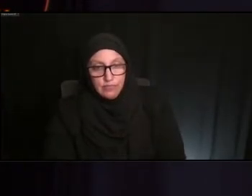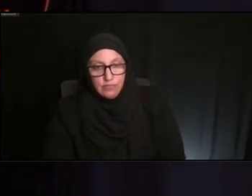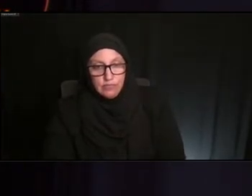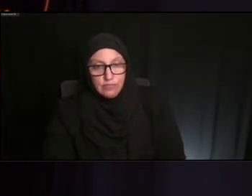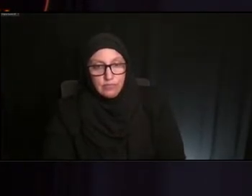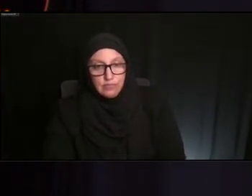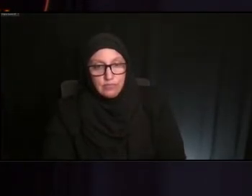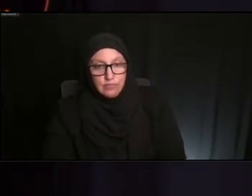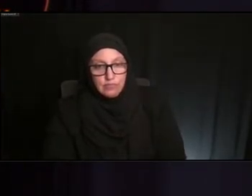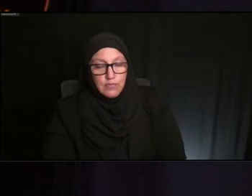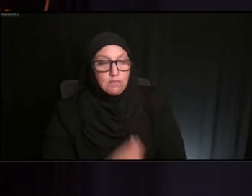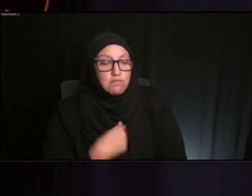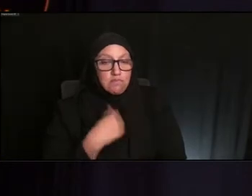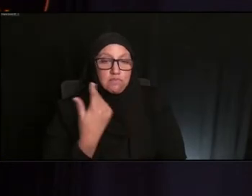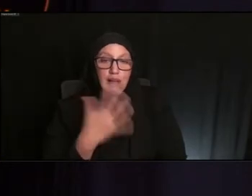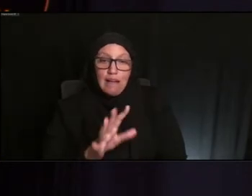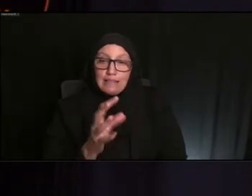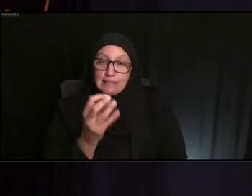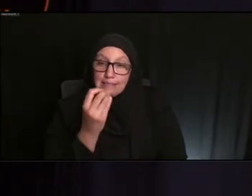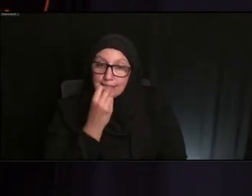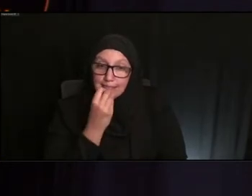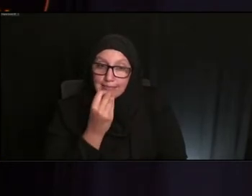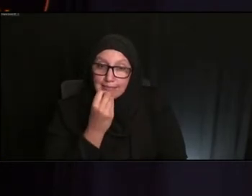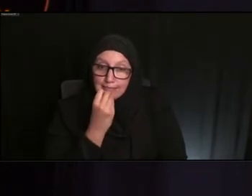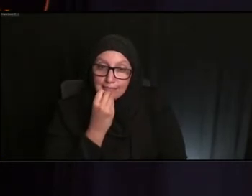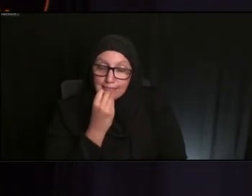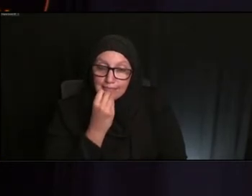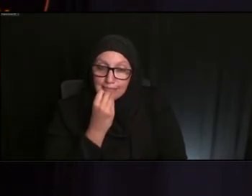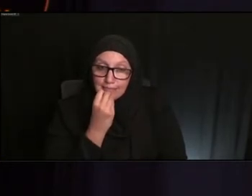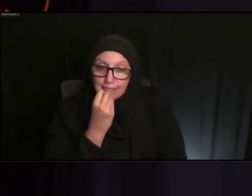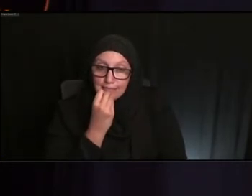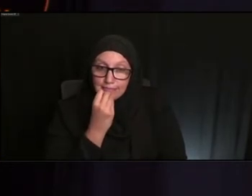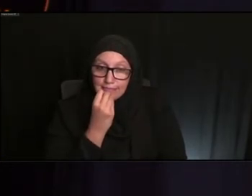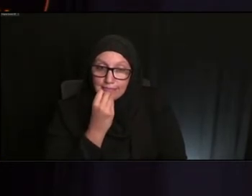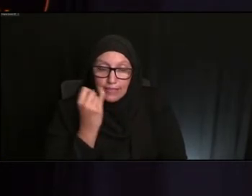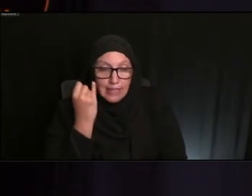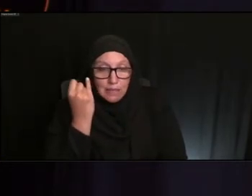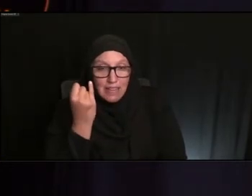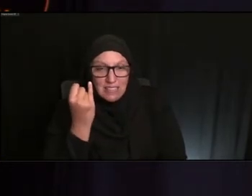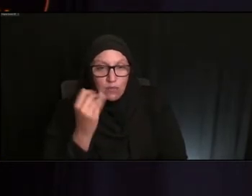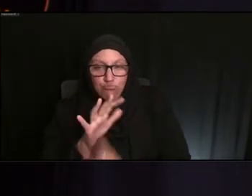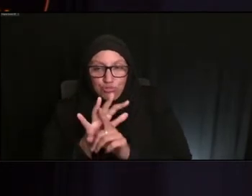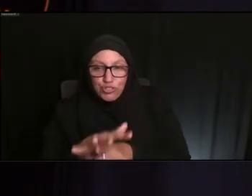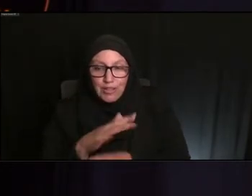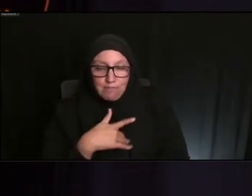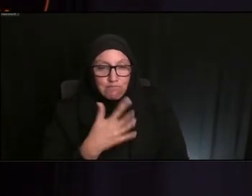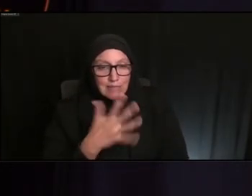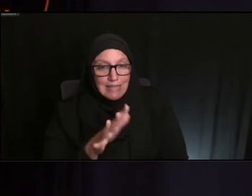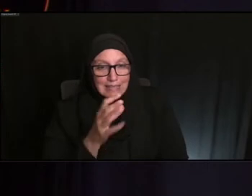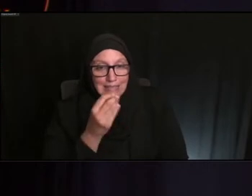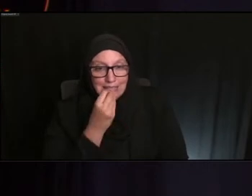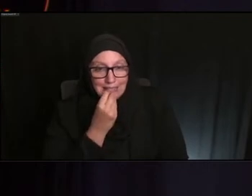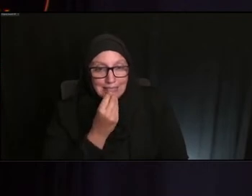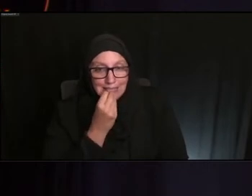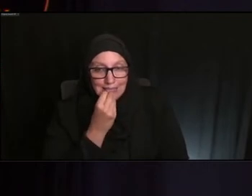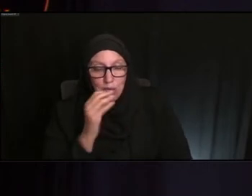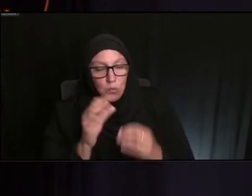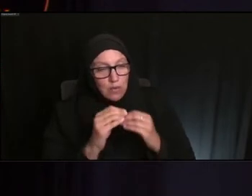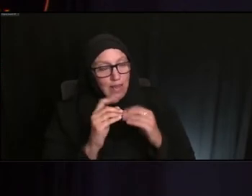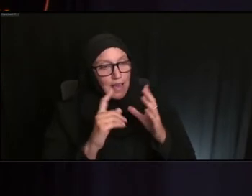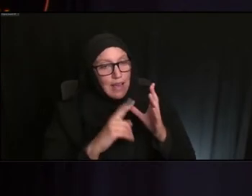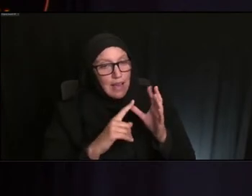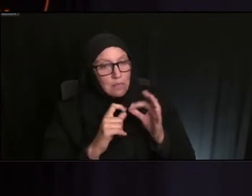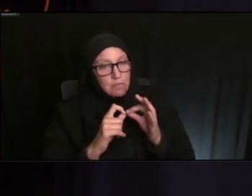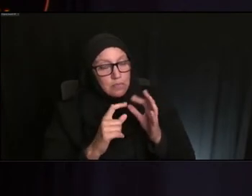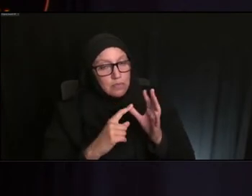I ate with Abu. Imagine this dhulam. Imagine this oppression. He said, I ate with Abu al-Abbas on the